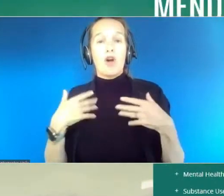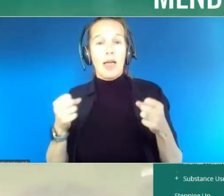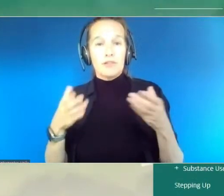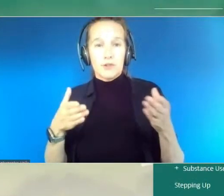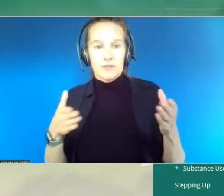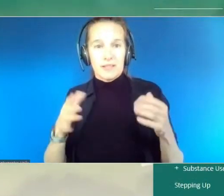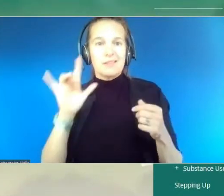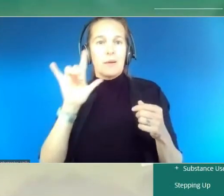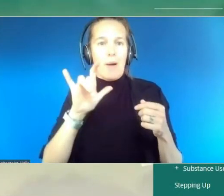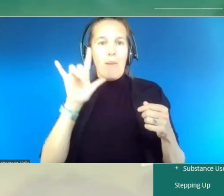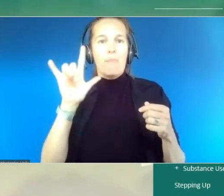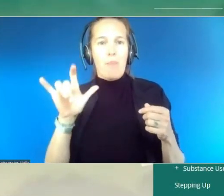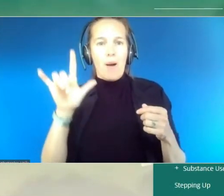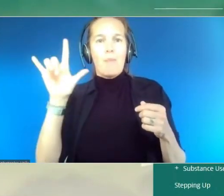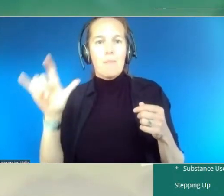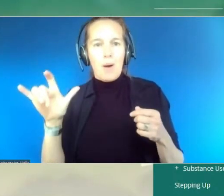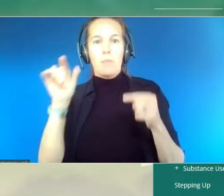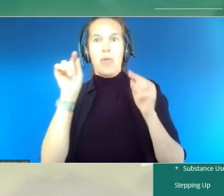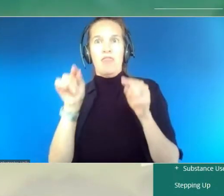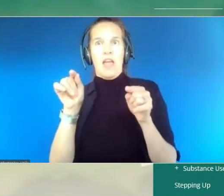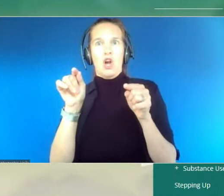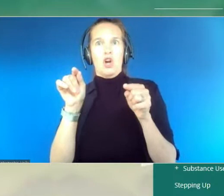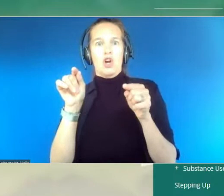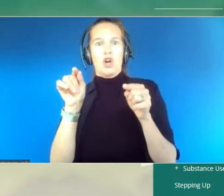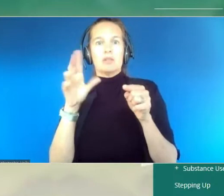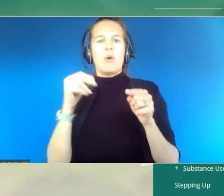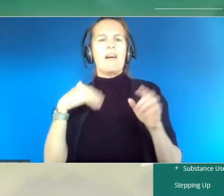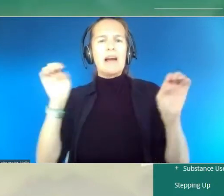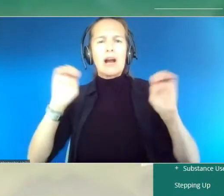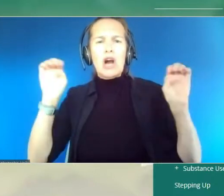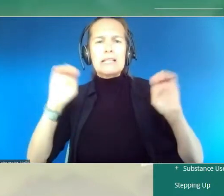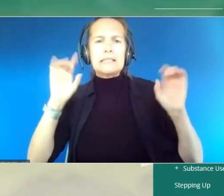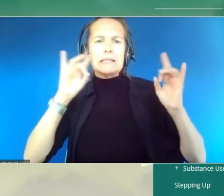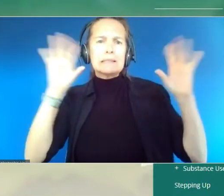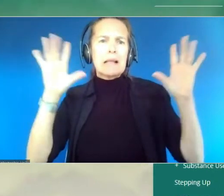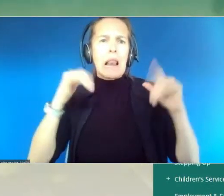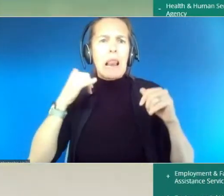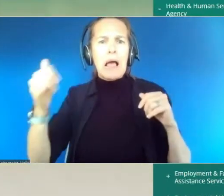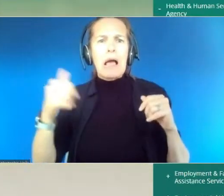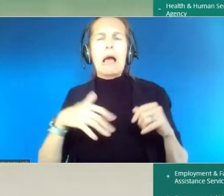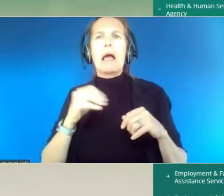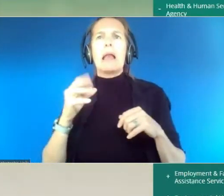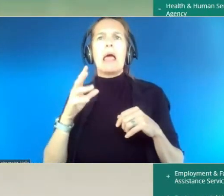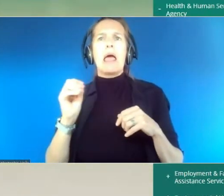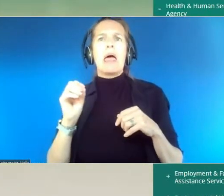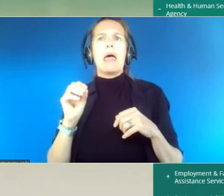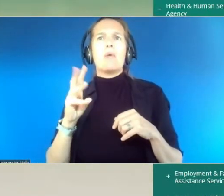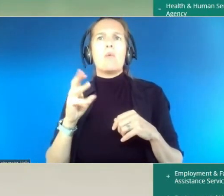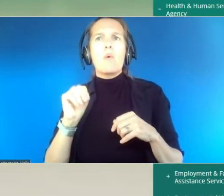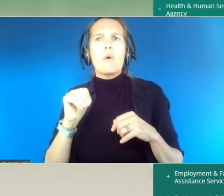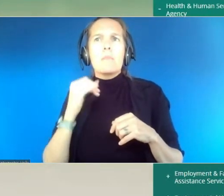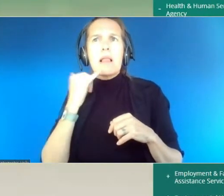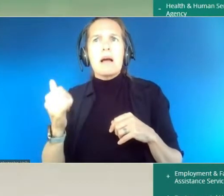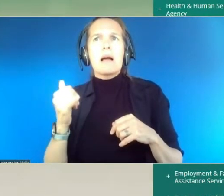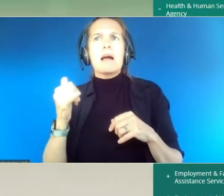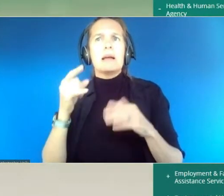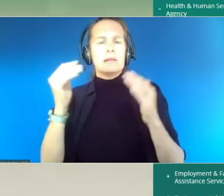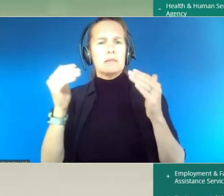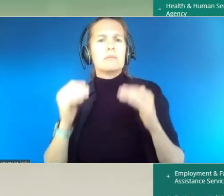here. But we've got the crisis line and then the warm line that are both accessible on our